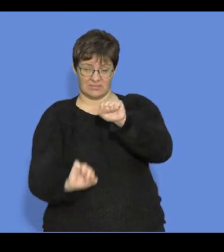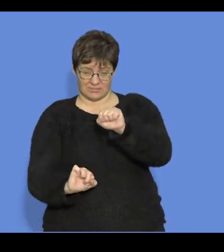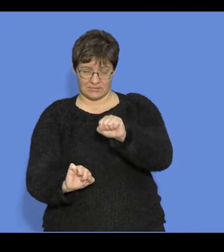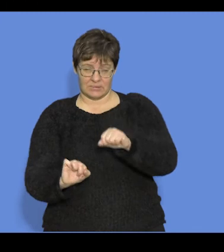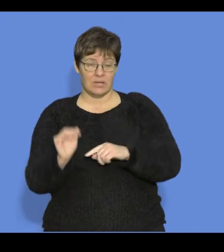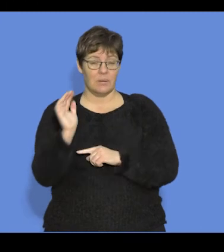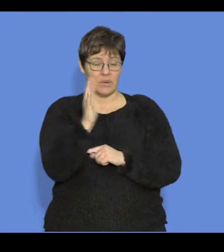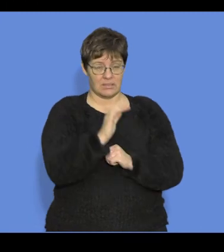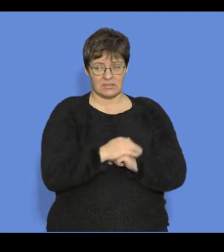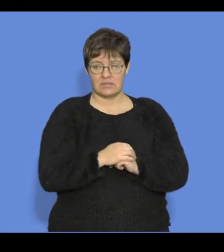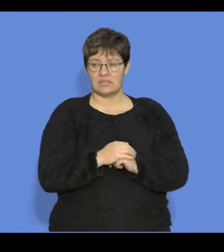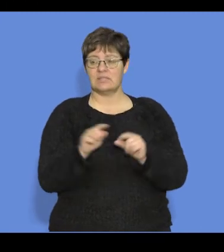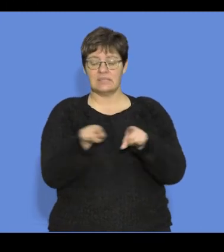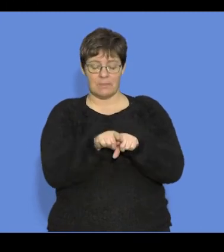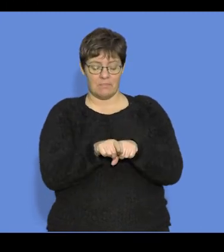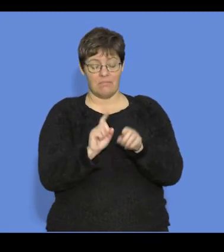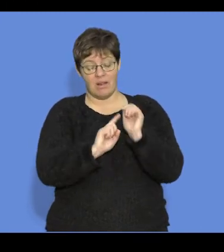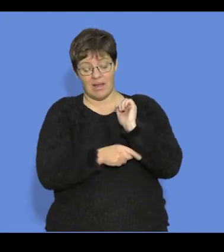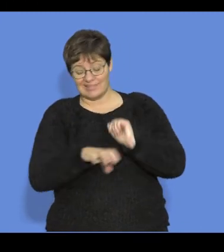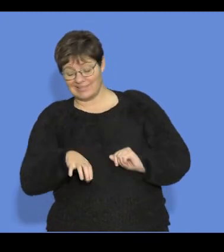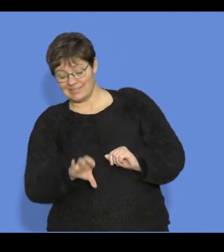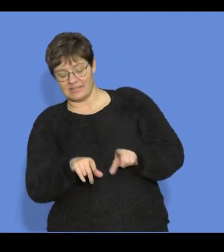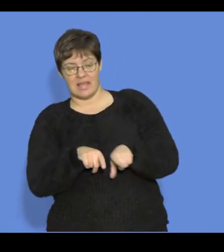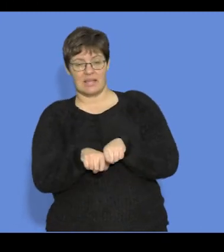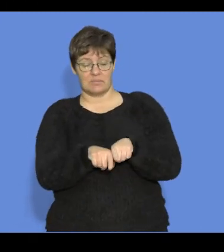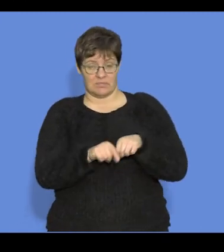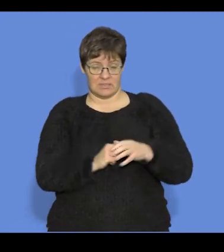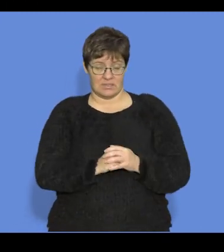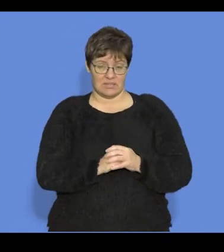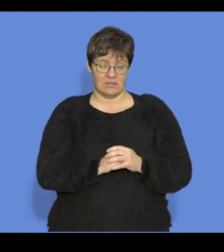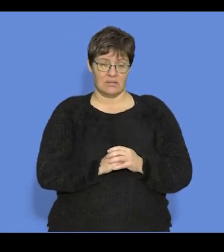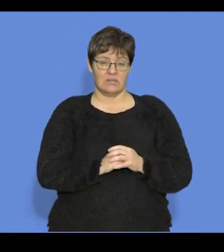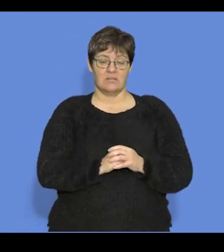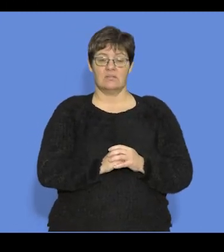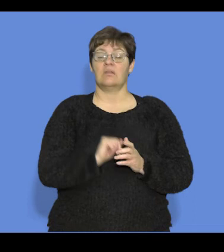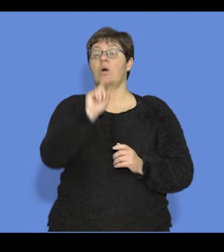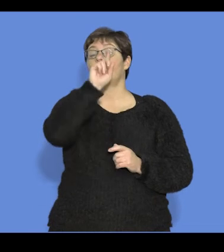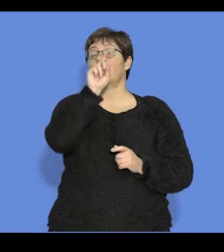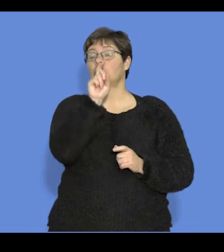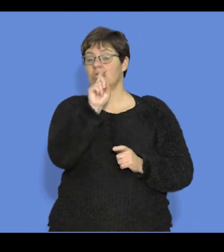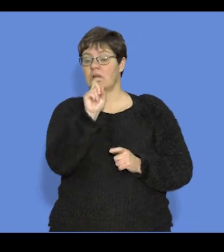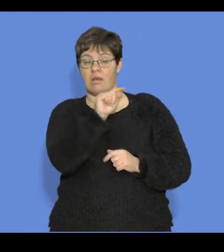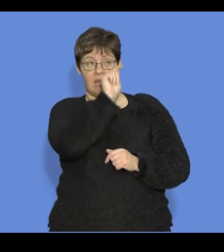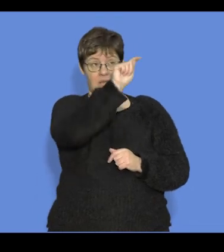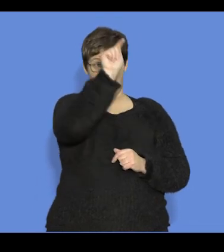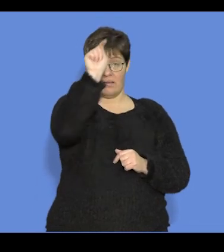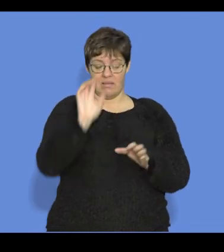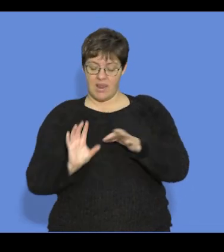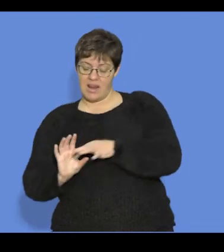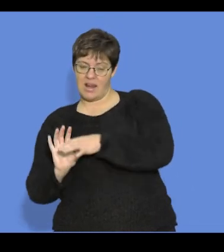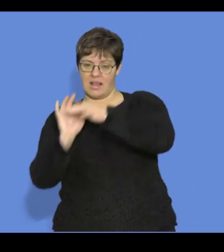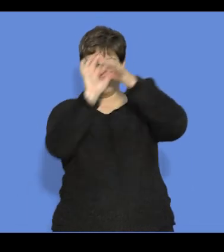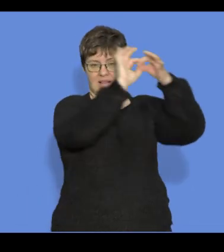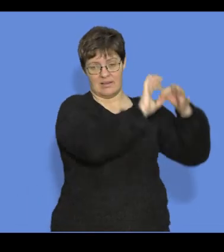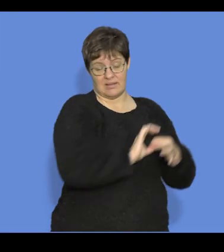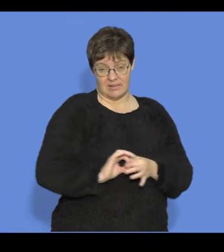and an experiment. And the questions will need you to link everything